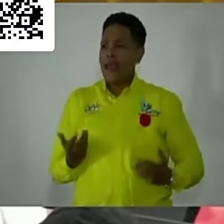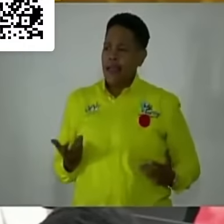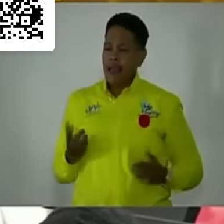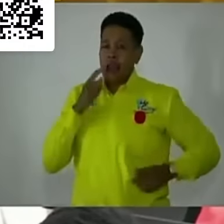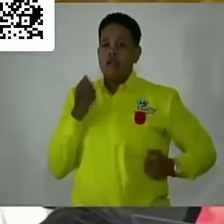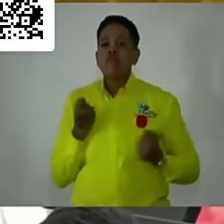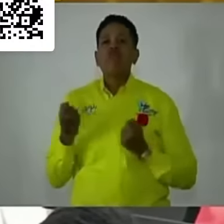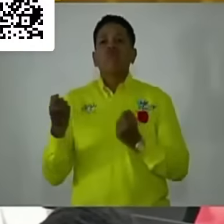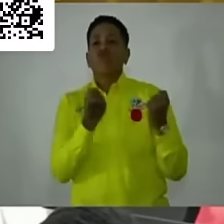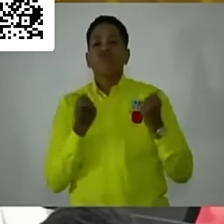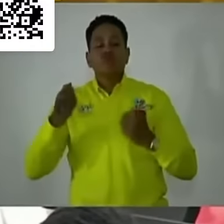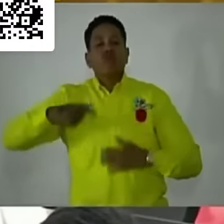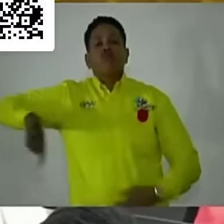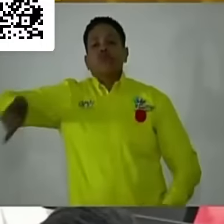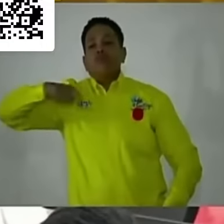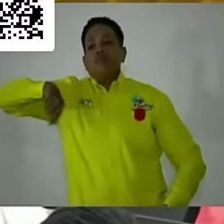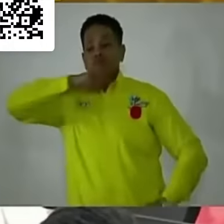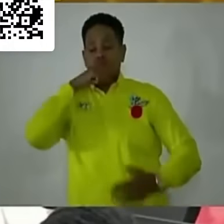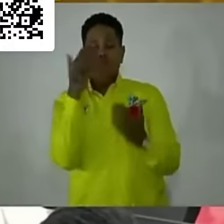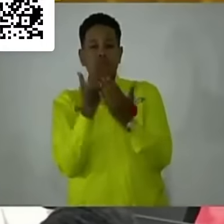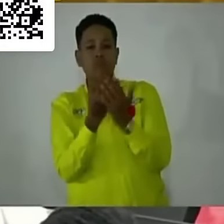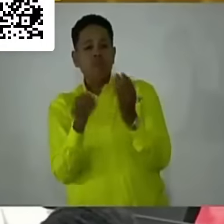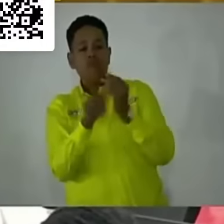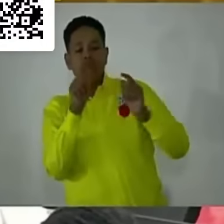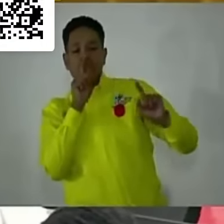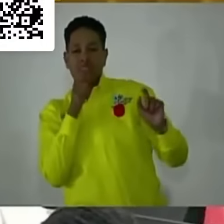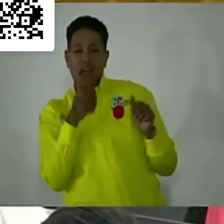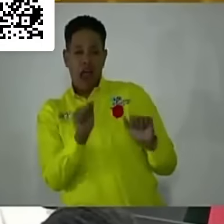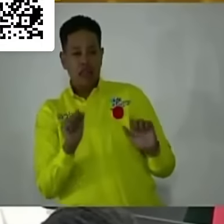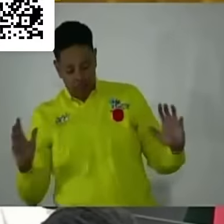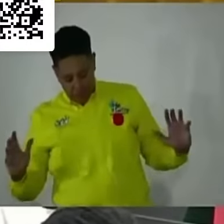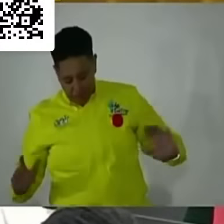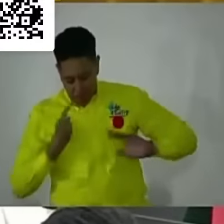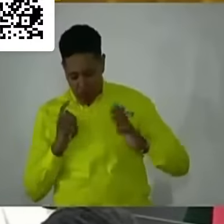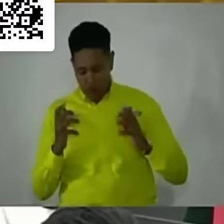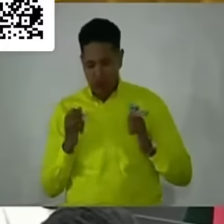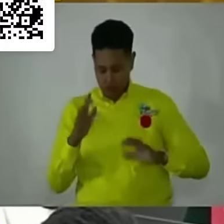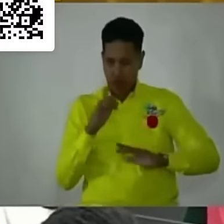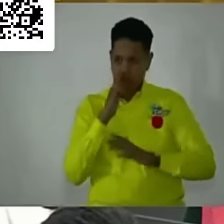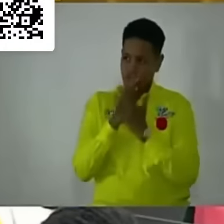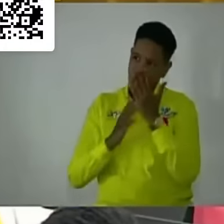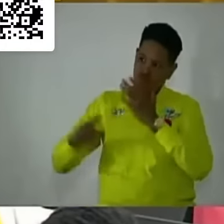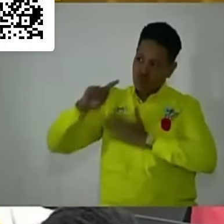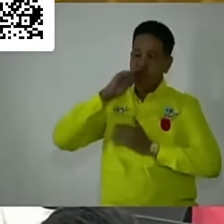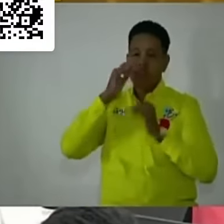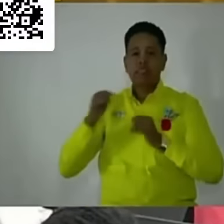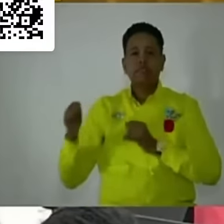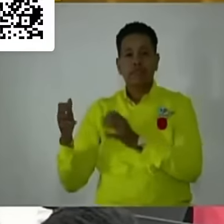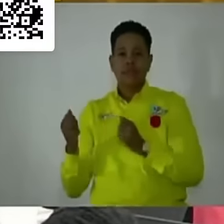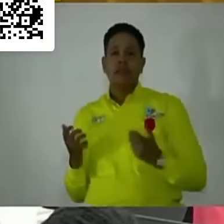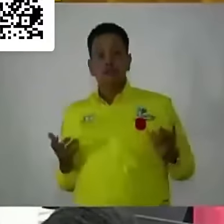mobile unit is a very good attempt to get to some of these